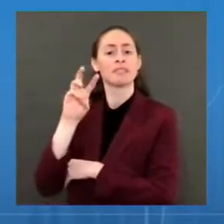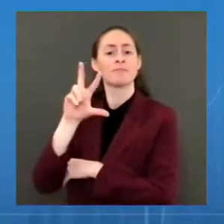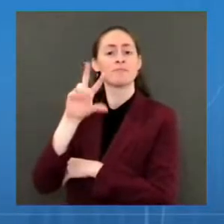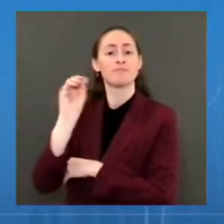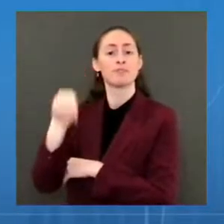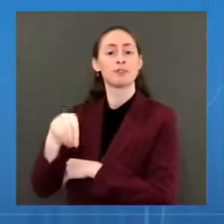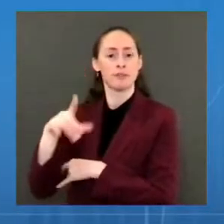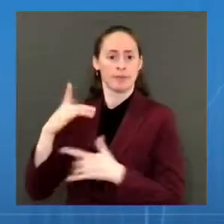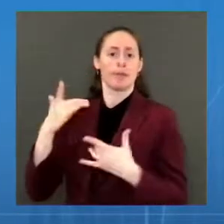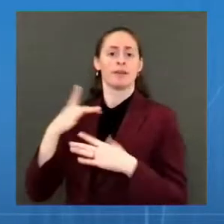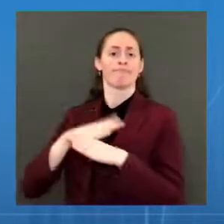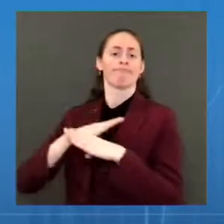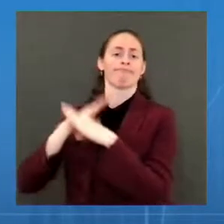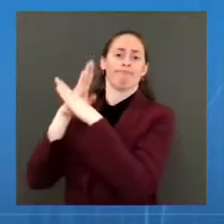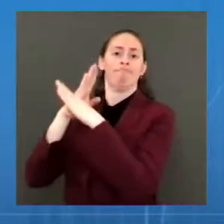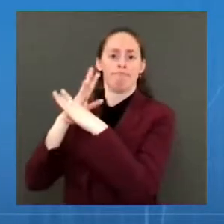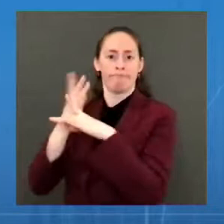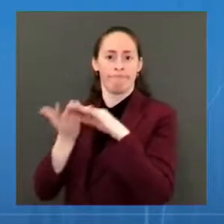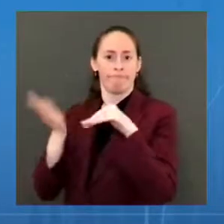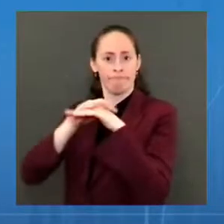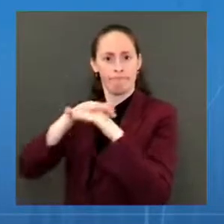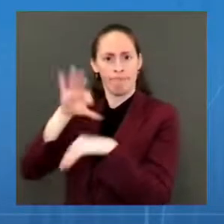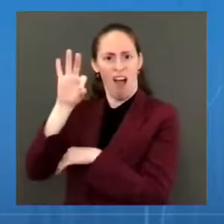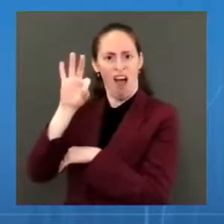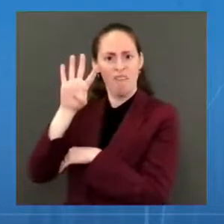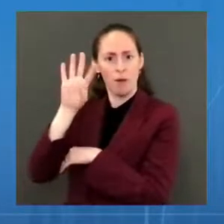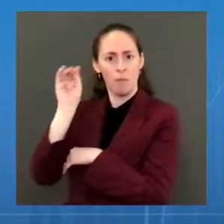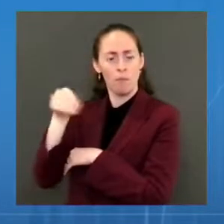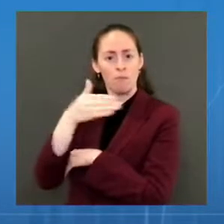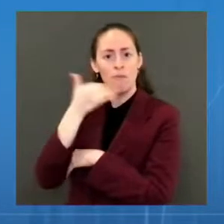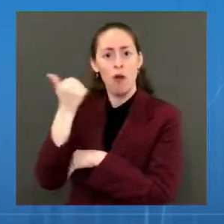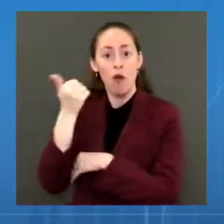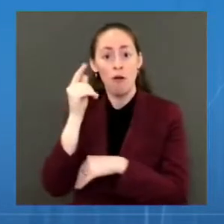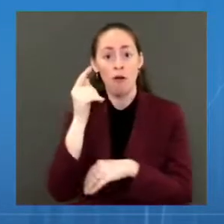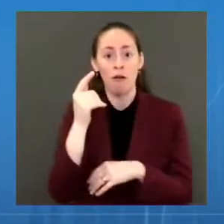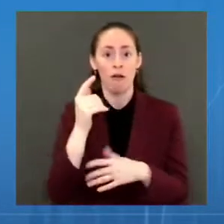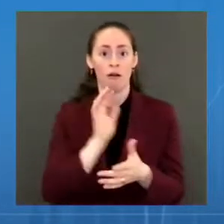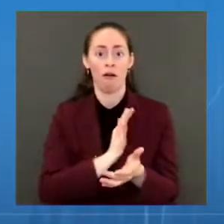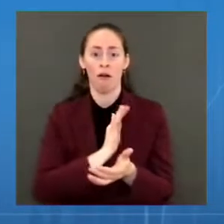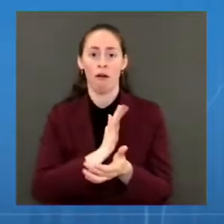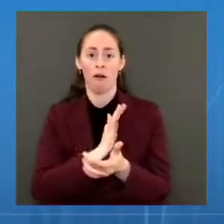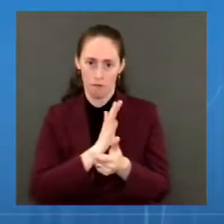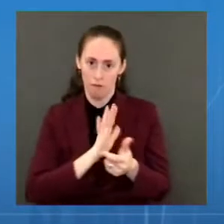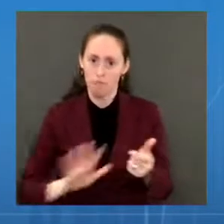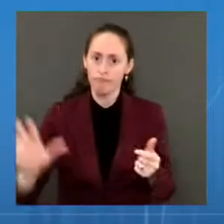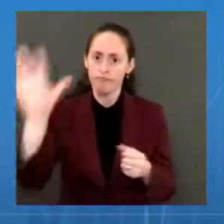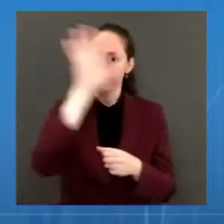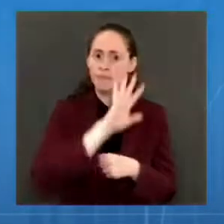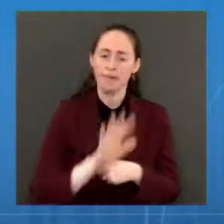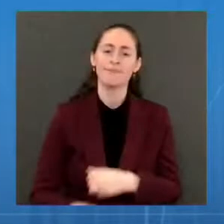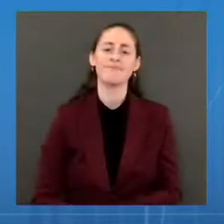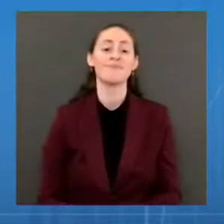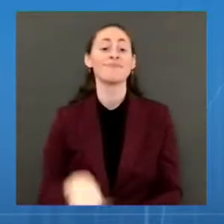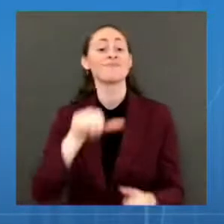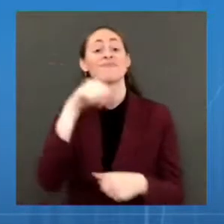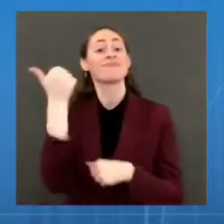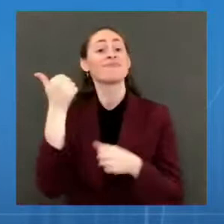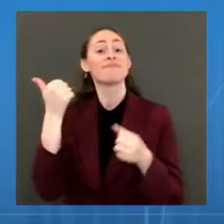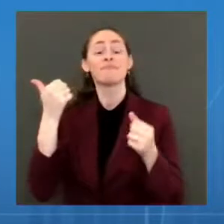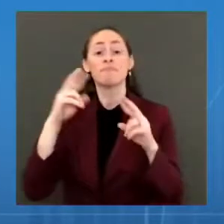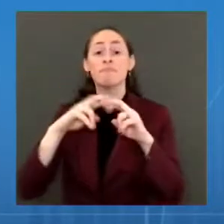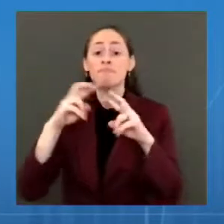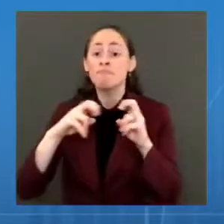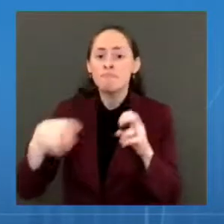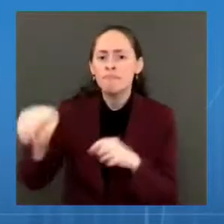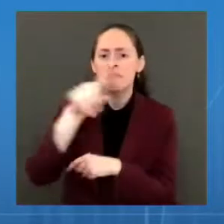But it isn't only the UK and Israel. Next slide. Another study now from Brazil, South